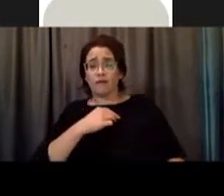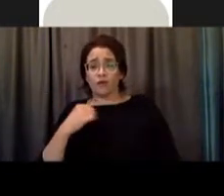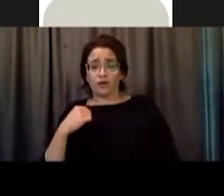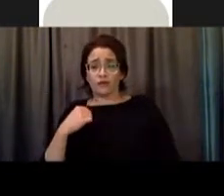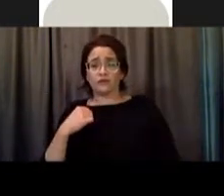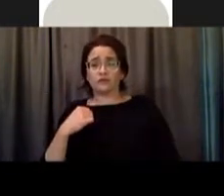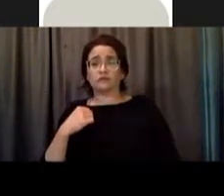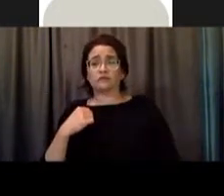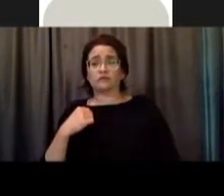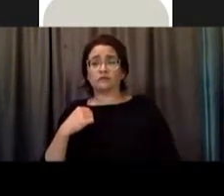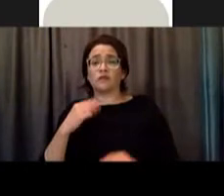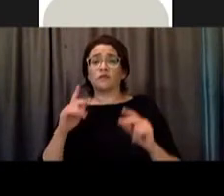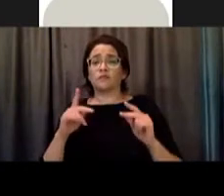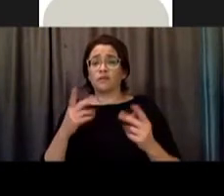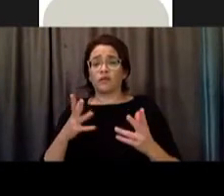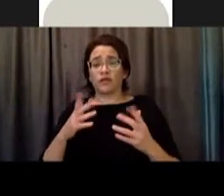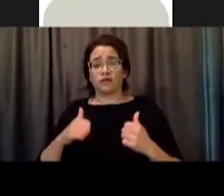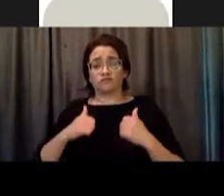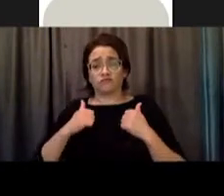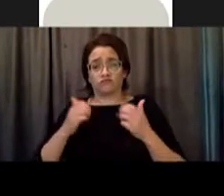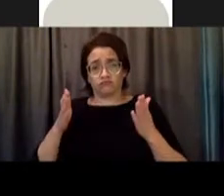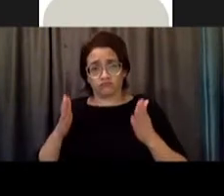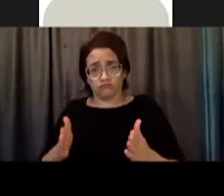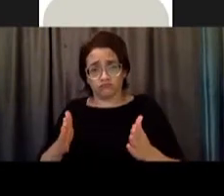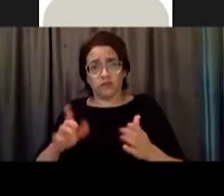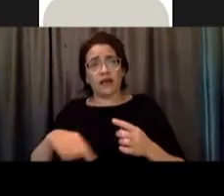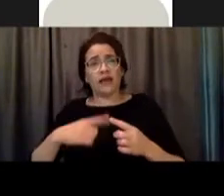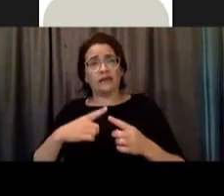a wall of memory was created to honor them.